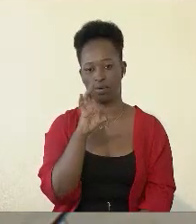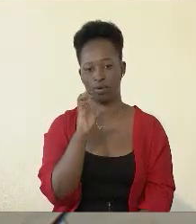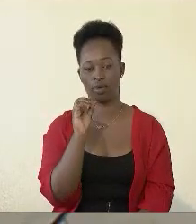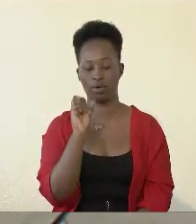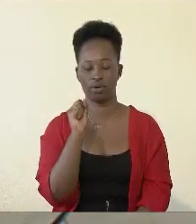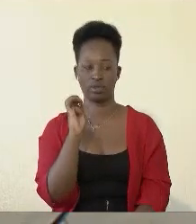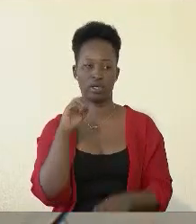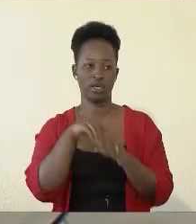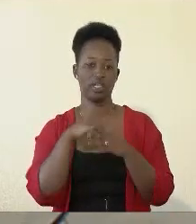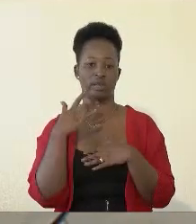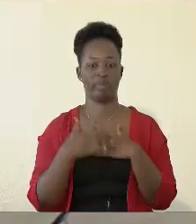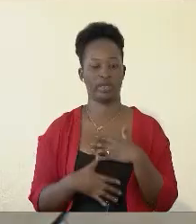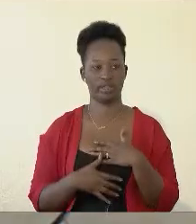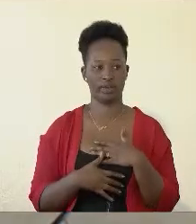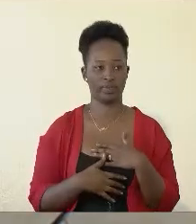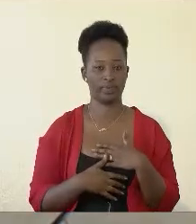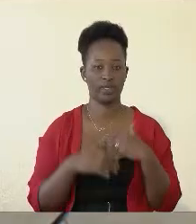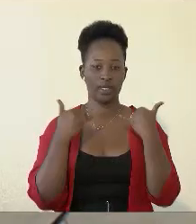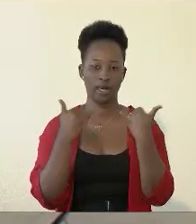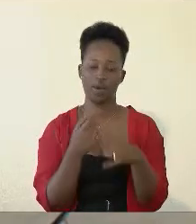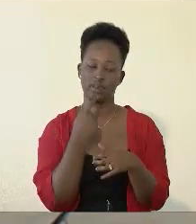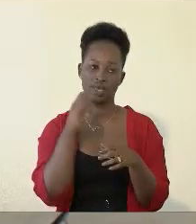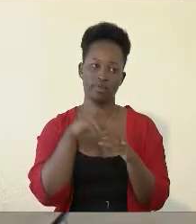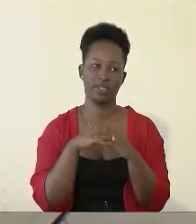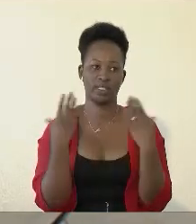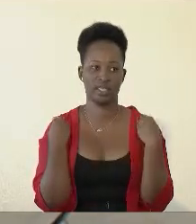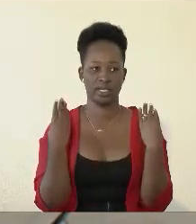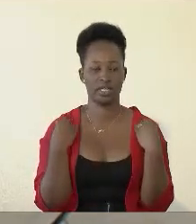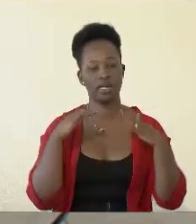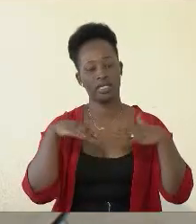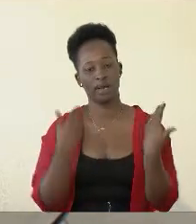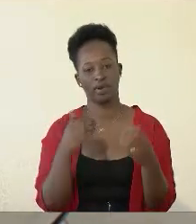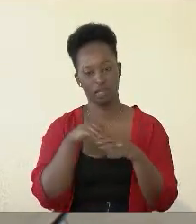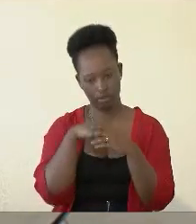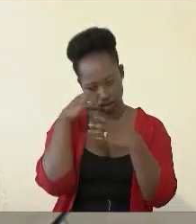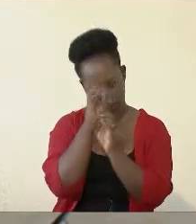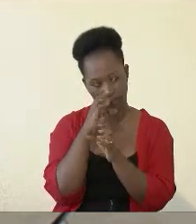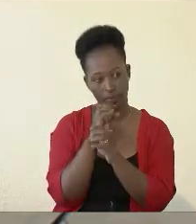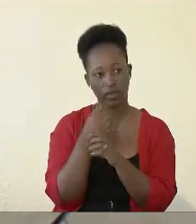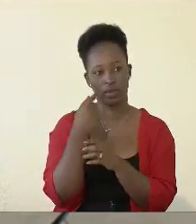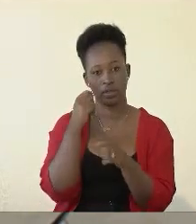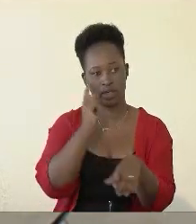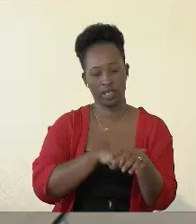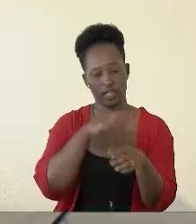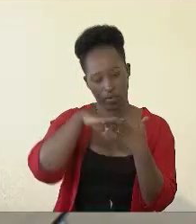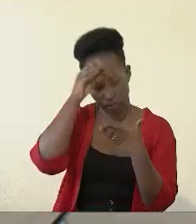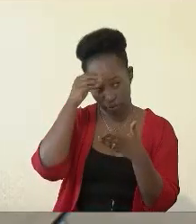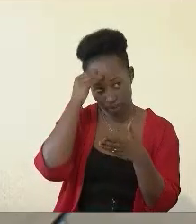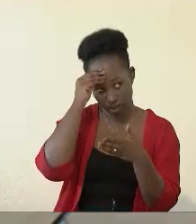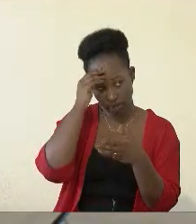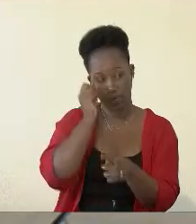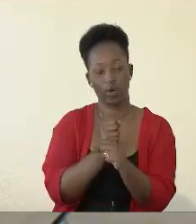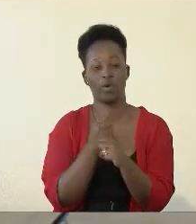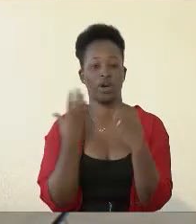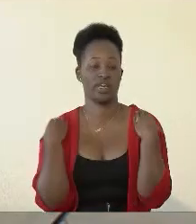blood, all right? Let me say during exercise or during starvation, you are starving, you are doing exercise. When you are